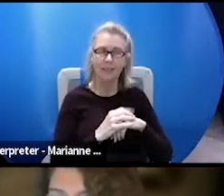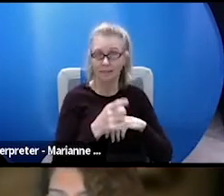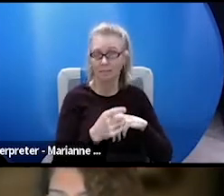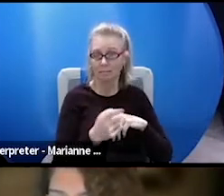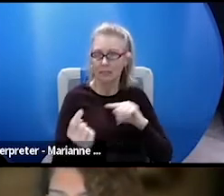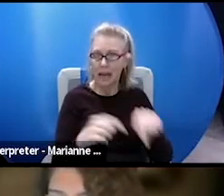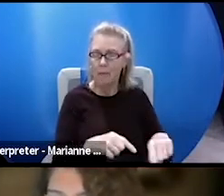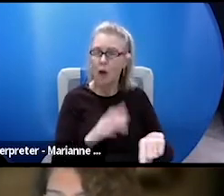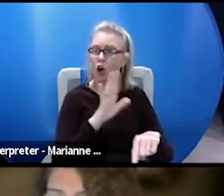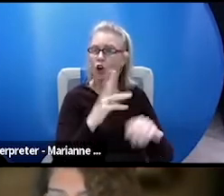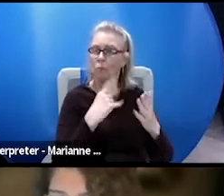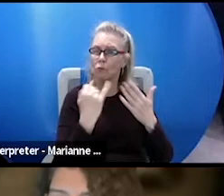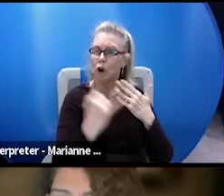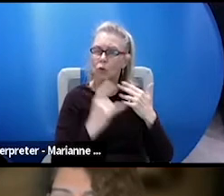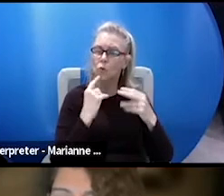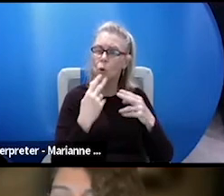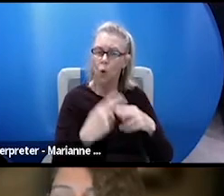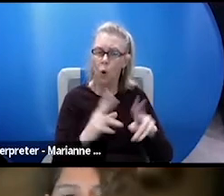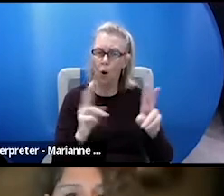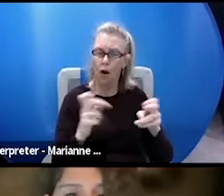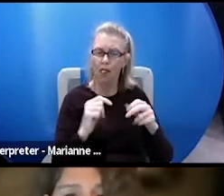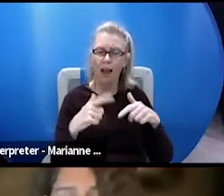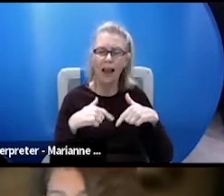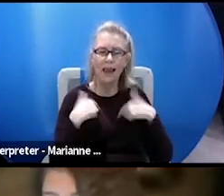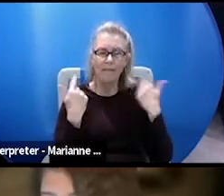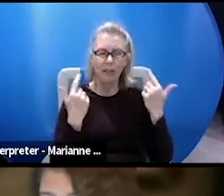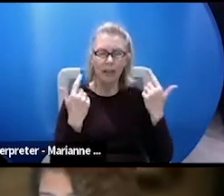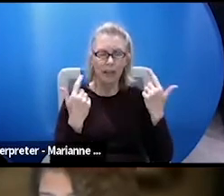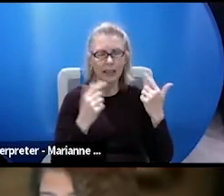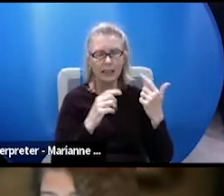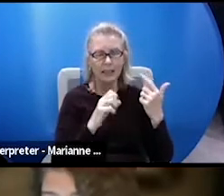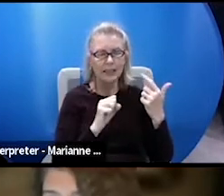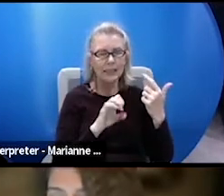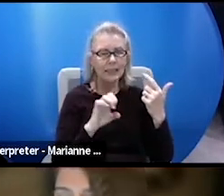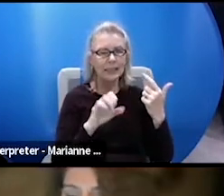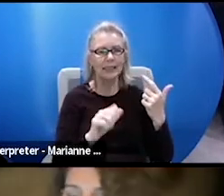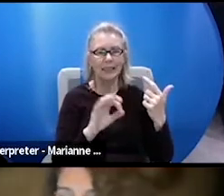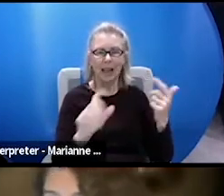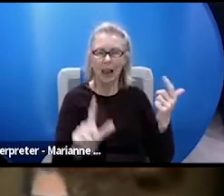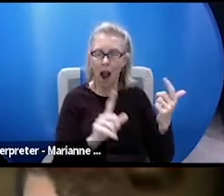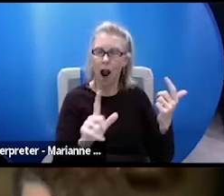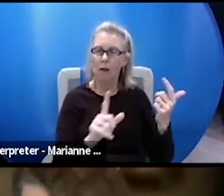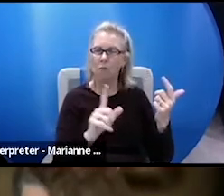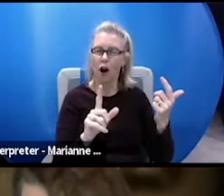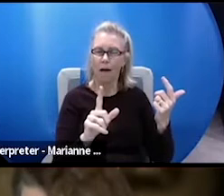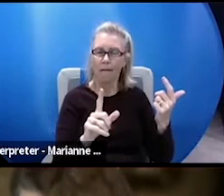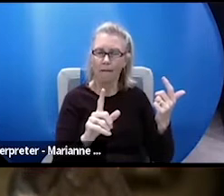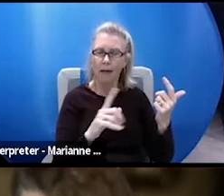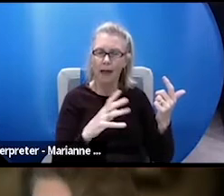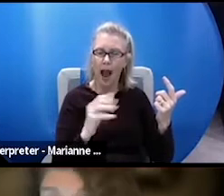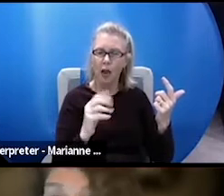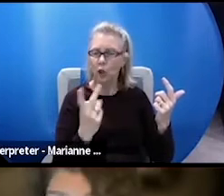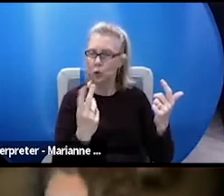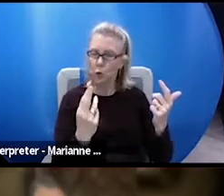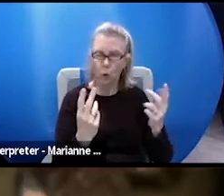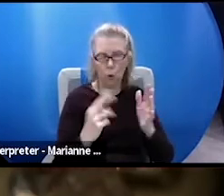And her project was called The Living Seed Library and the Duality of Stones. And I just like to read from her text that